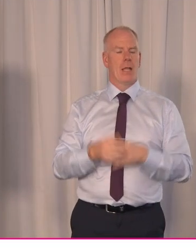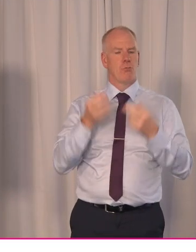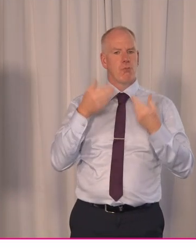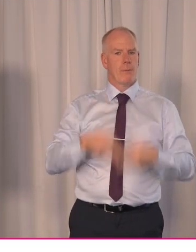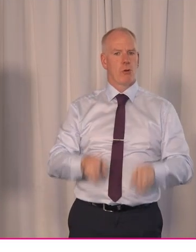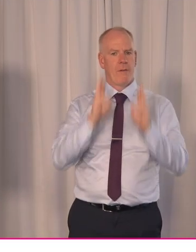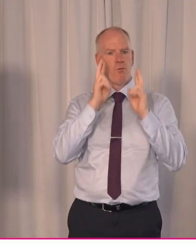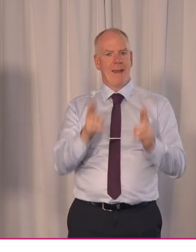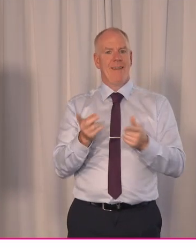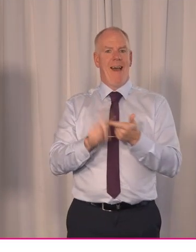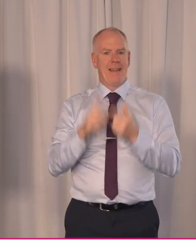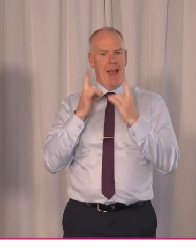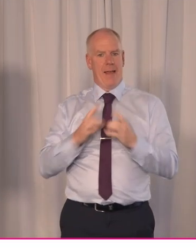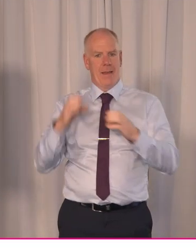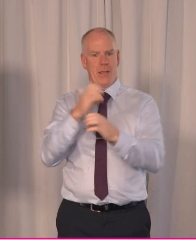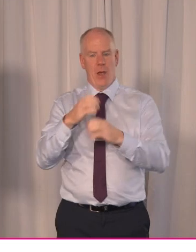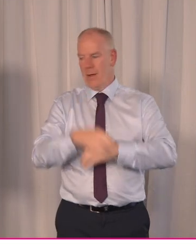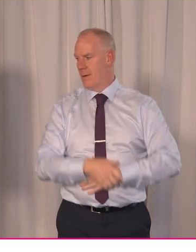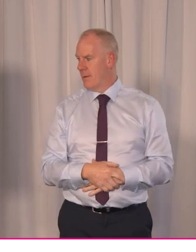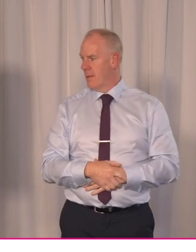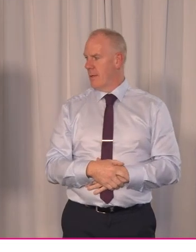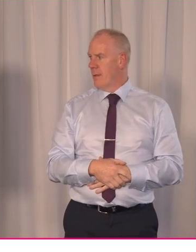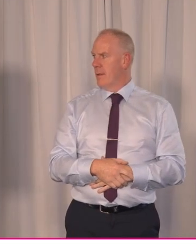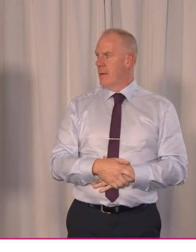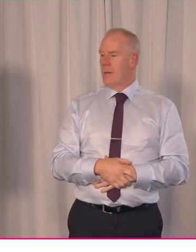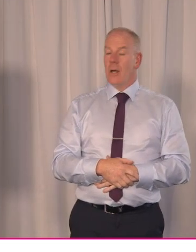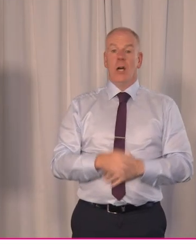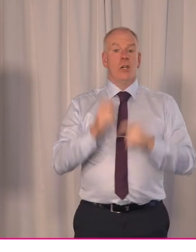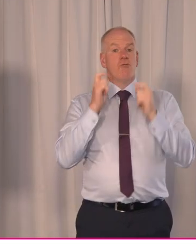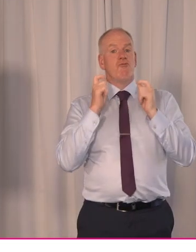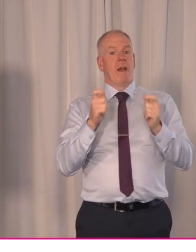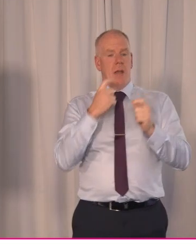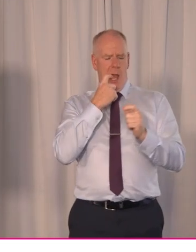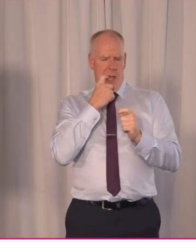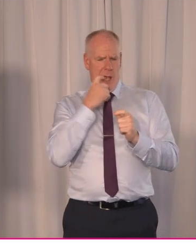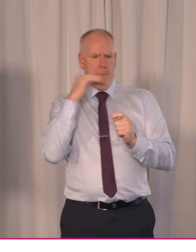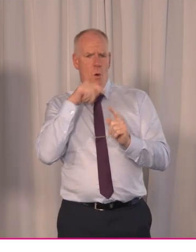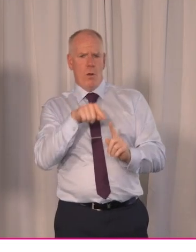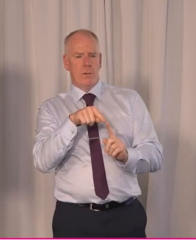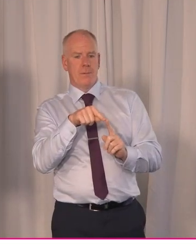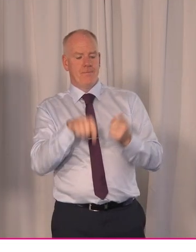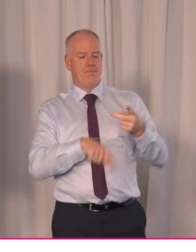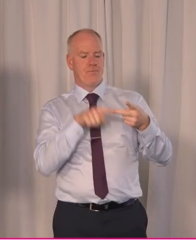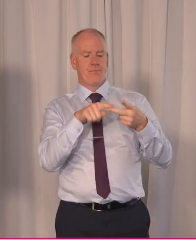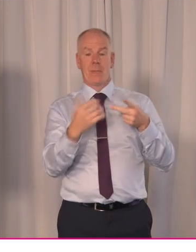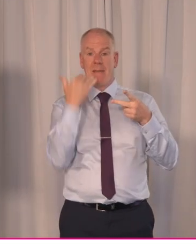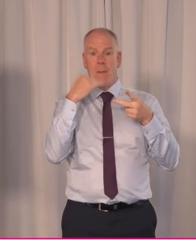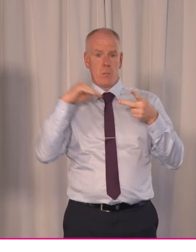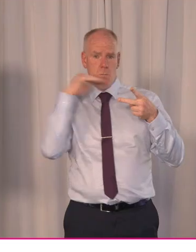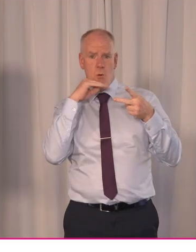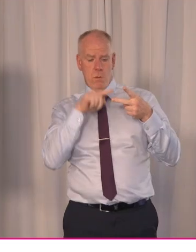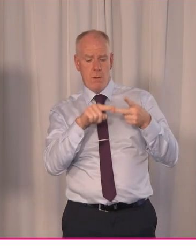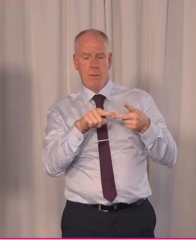healthcare. And so training is really important, information is really